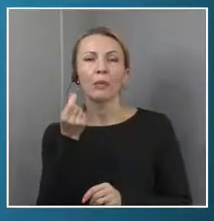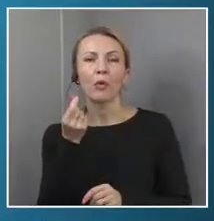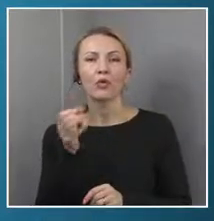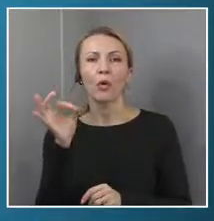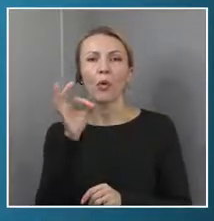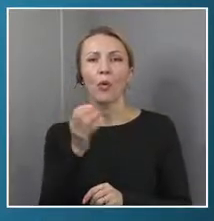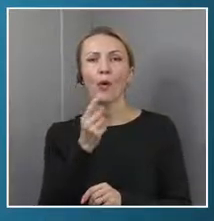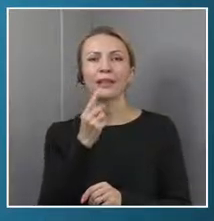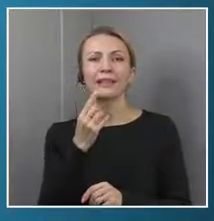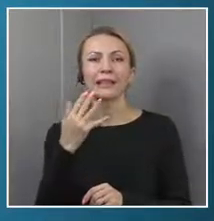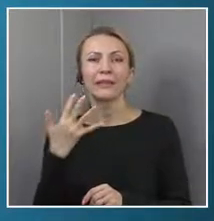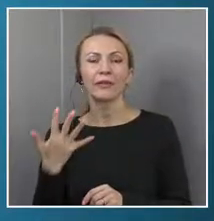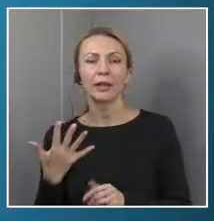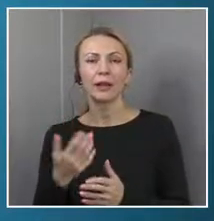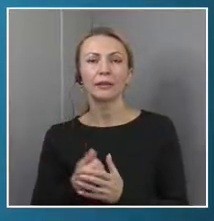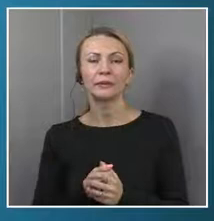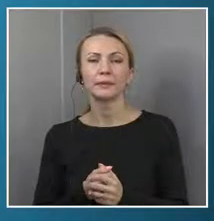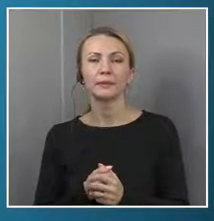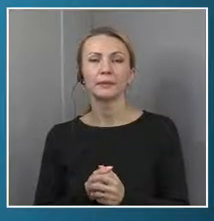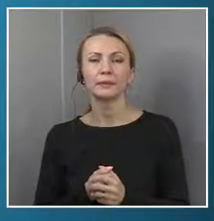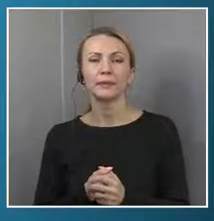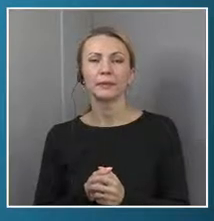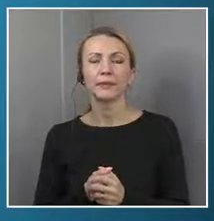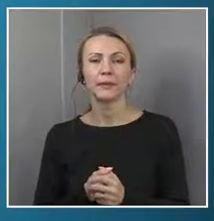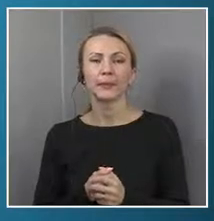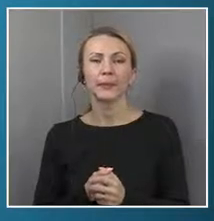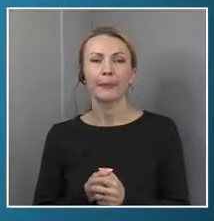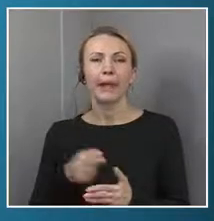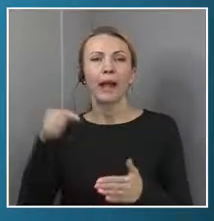Now, Russia in figures.